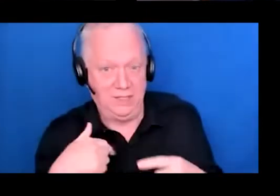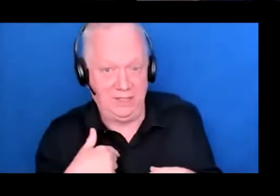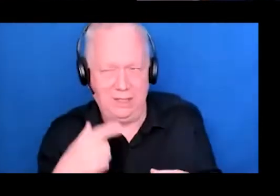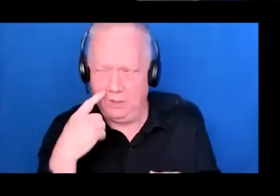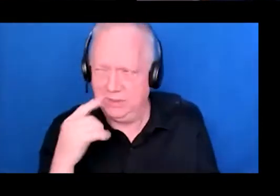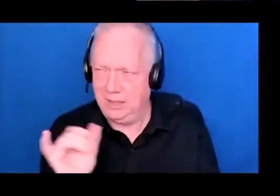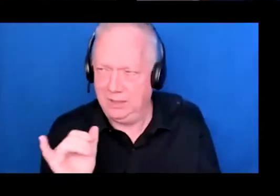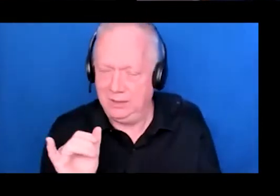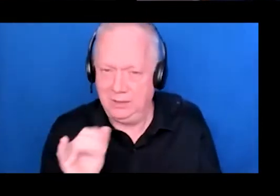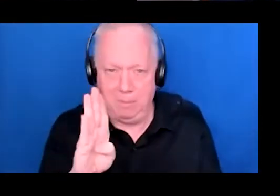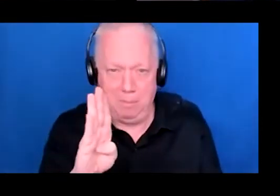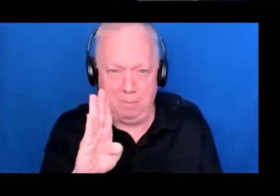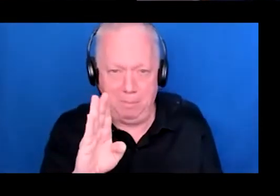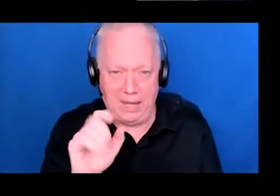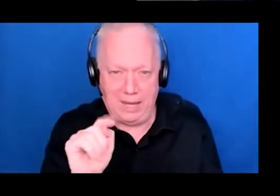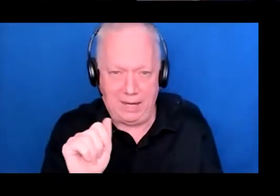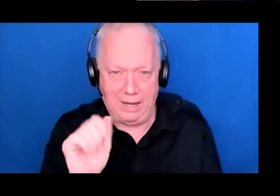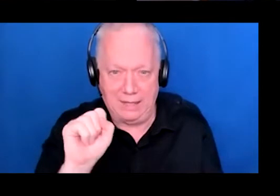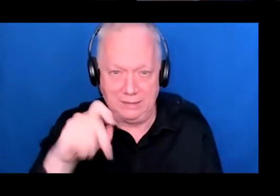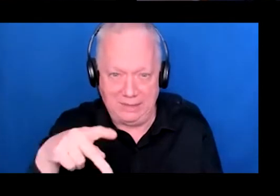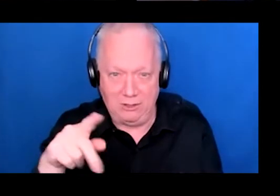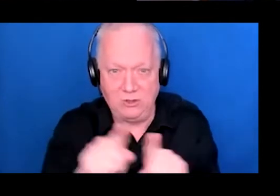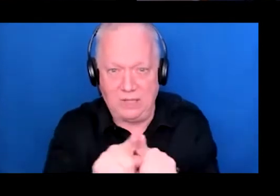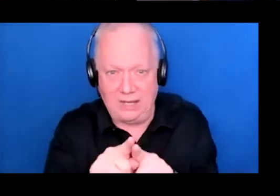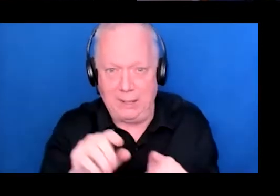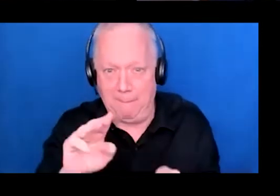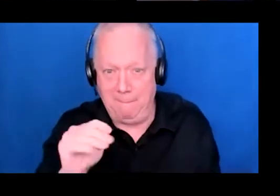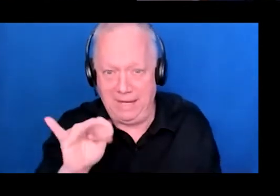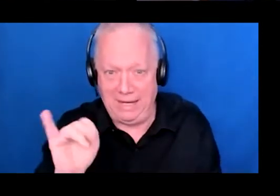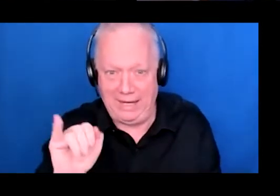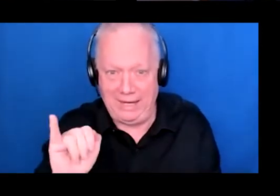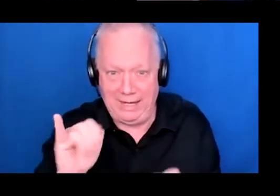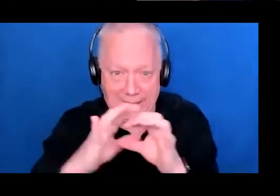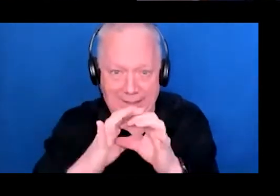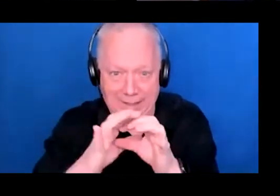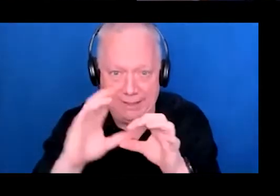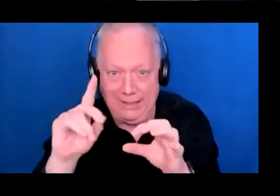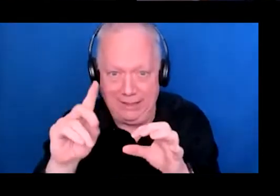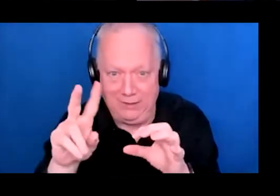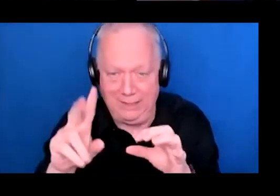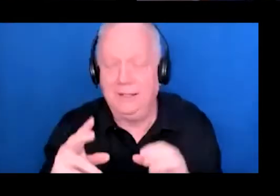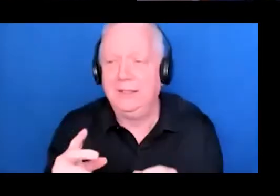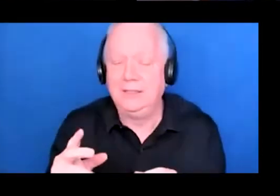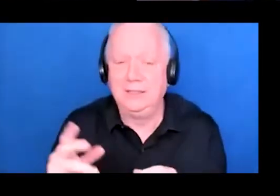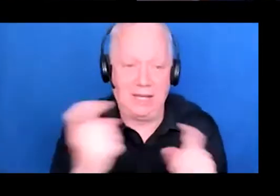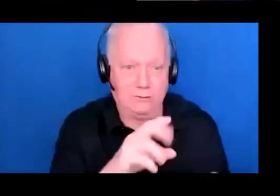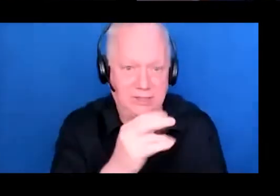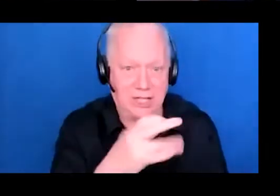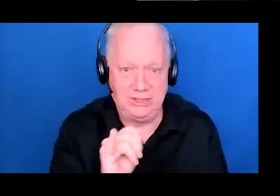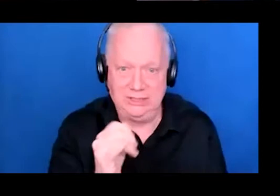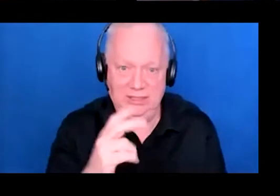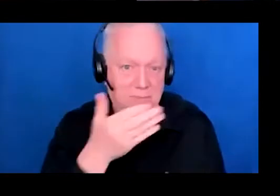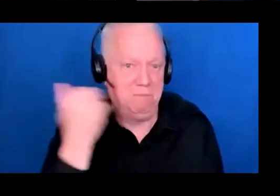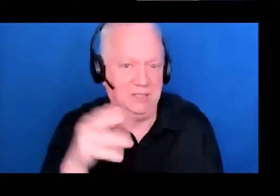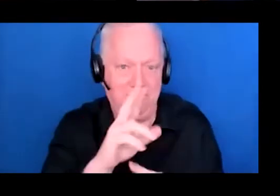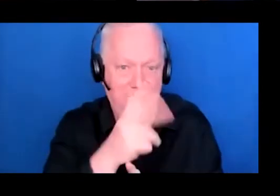think it was like Beta SP. And then I also had like a mini DV. So I gave that to Sachi, like, this is the best